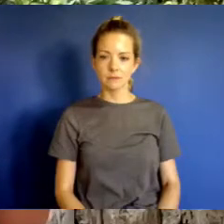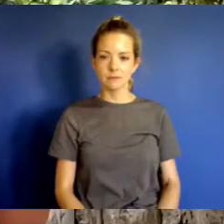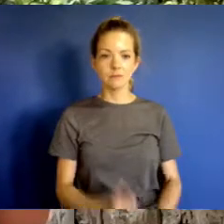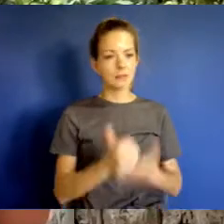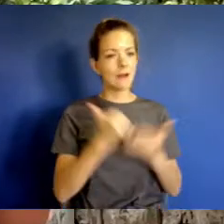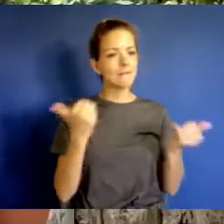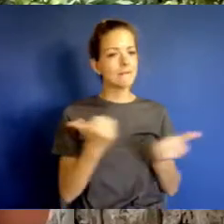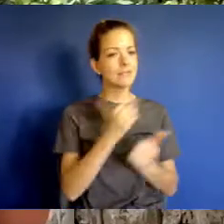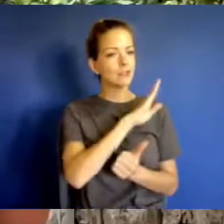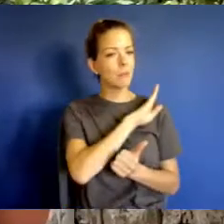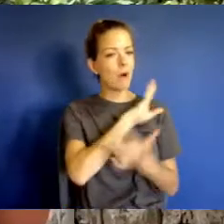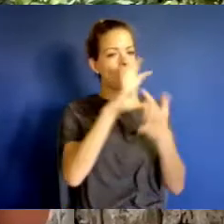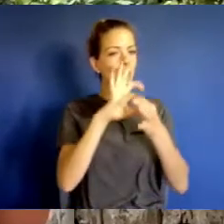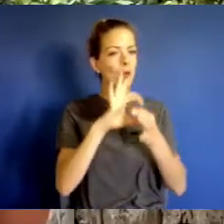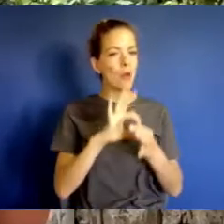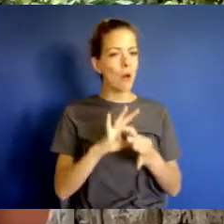season.